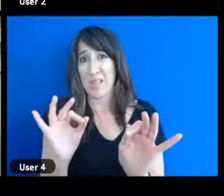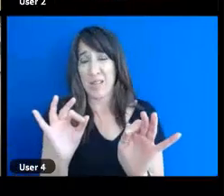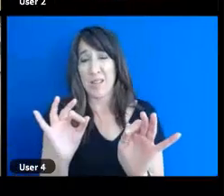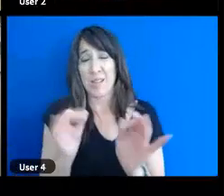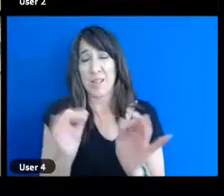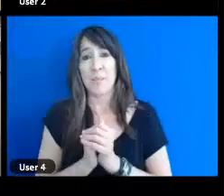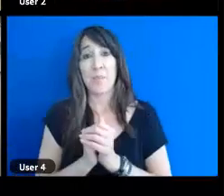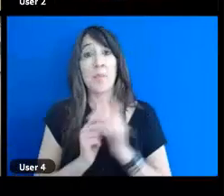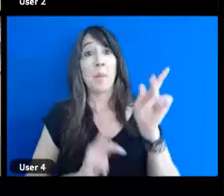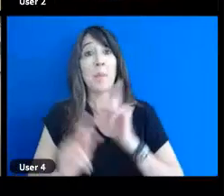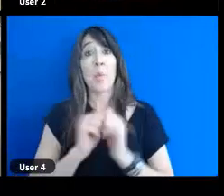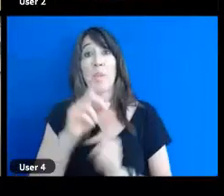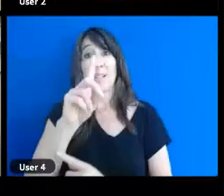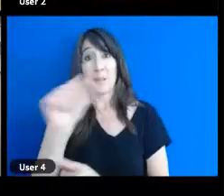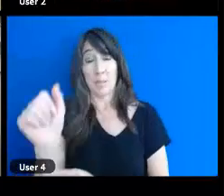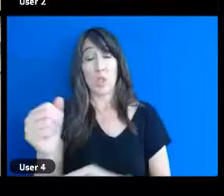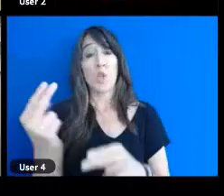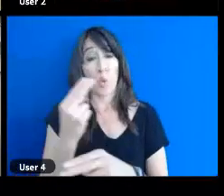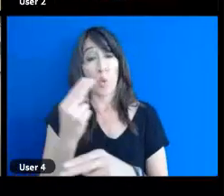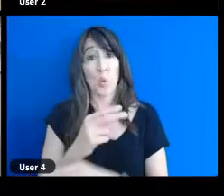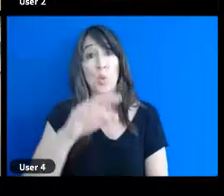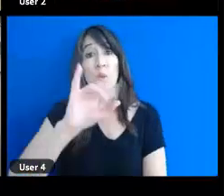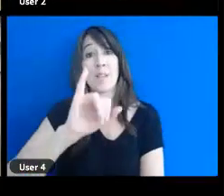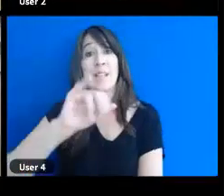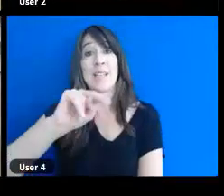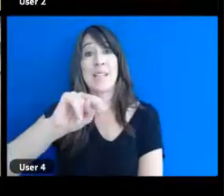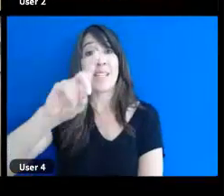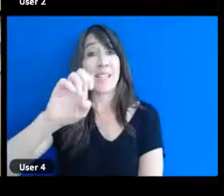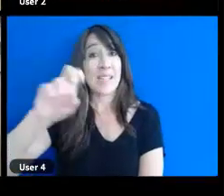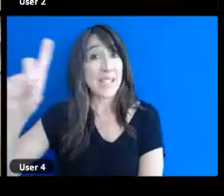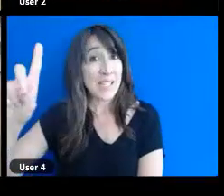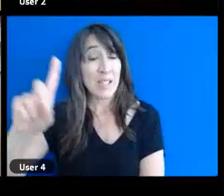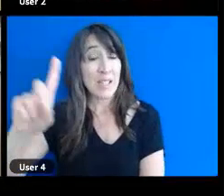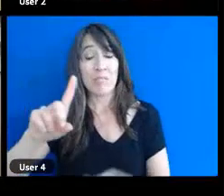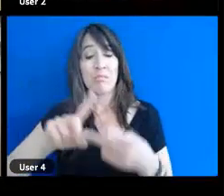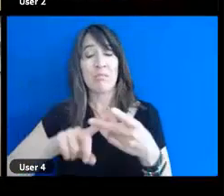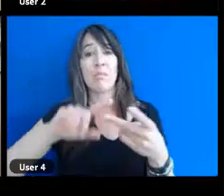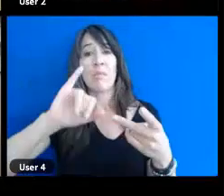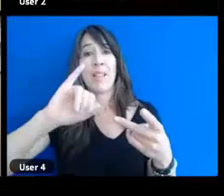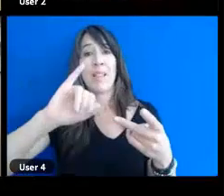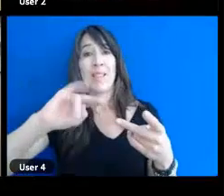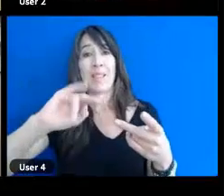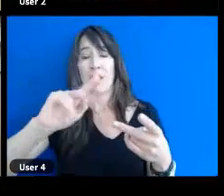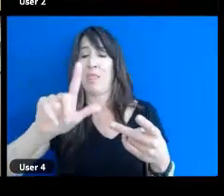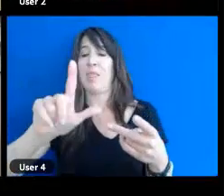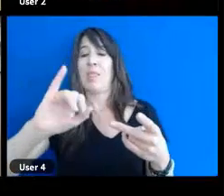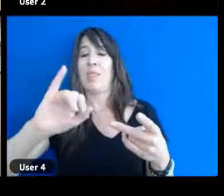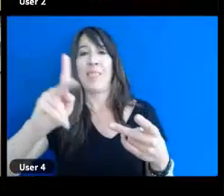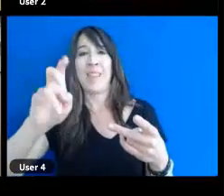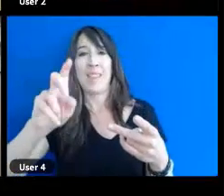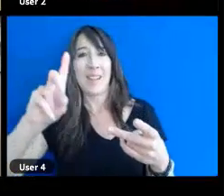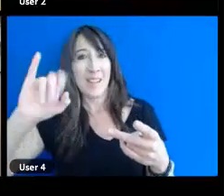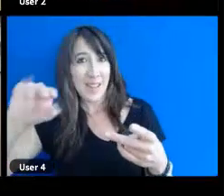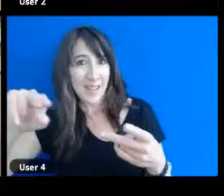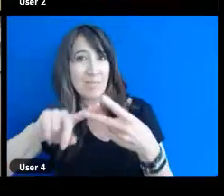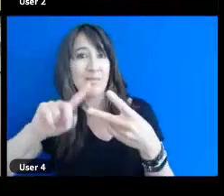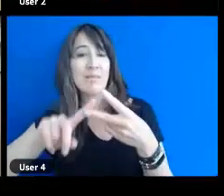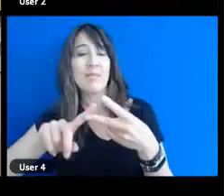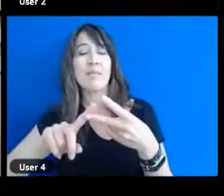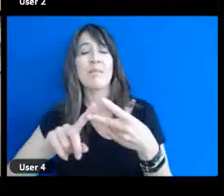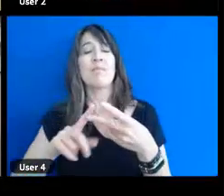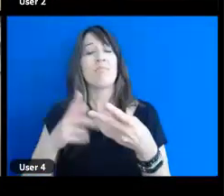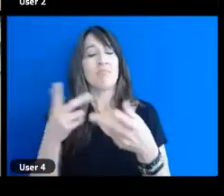fairs, and they're free of charge to participate most times. People with disabilities actually use LinkedIn and Indeed as part of their job search